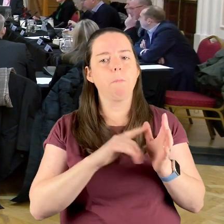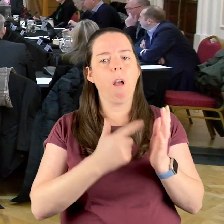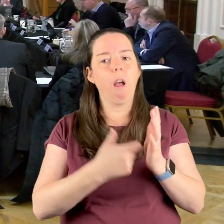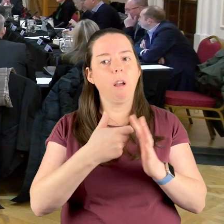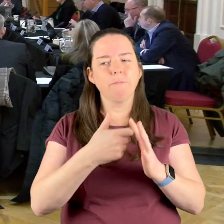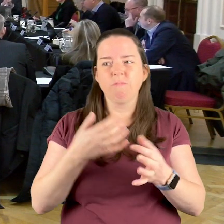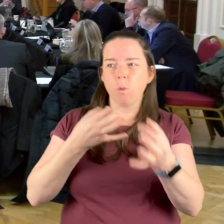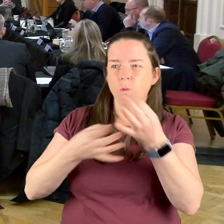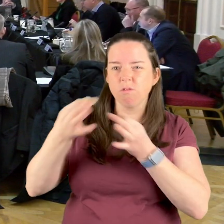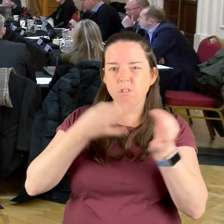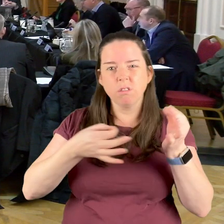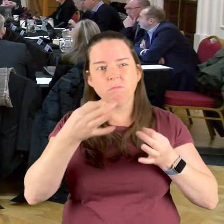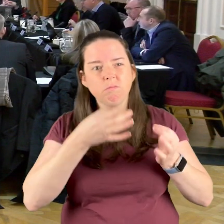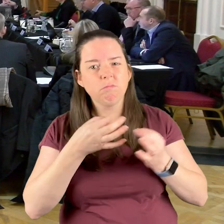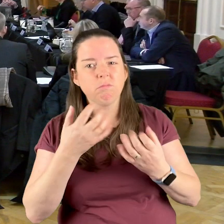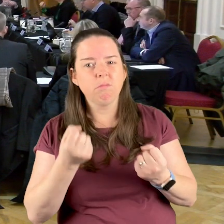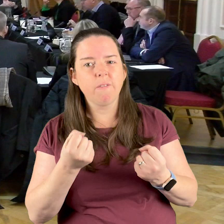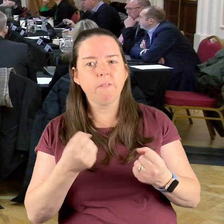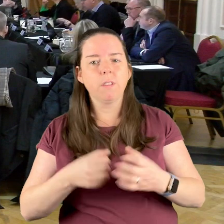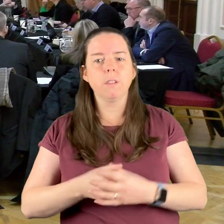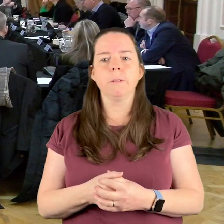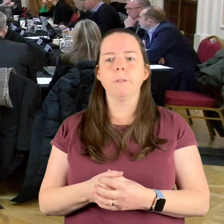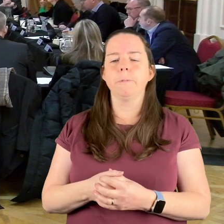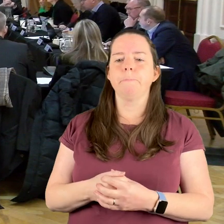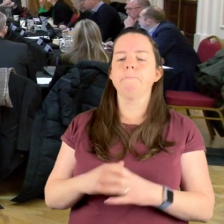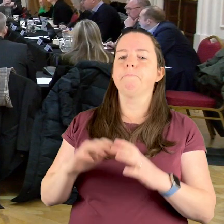Thank you, Mark. Any further questions?